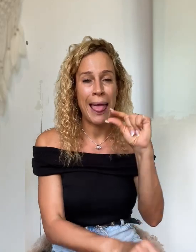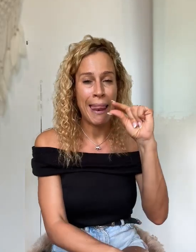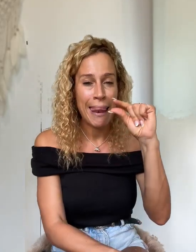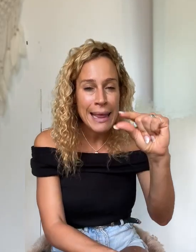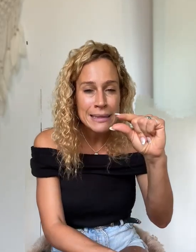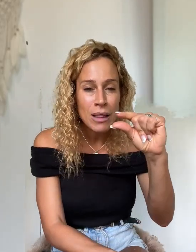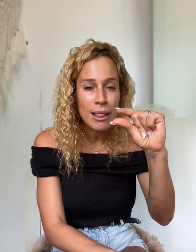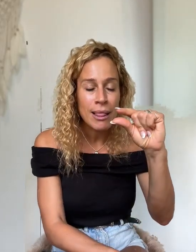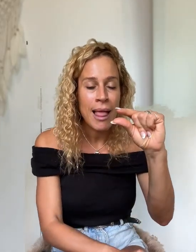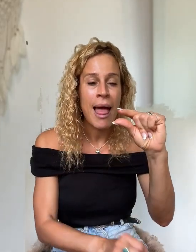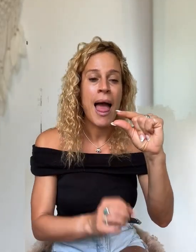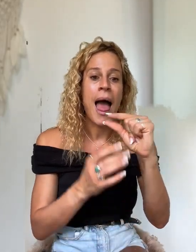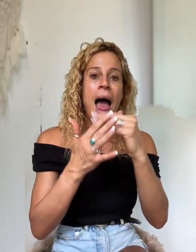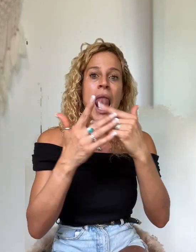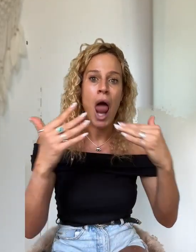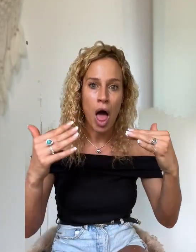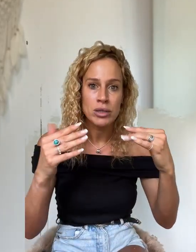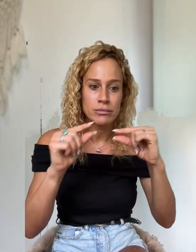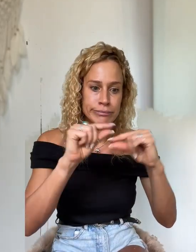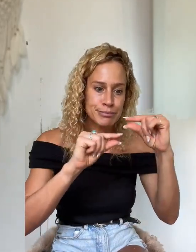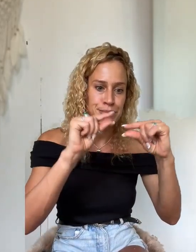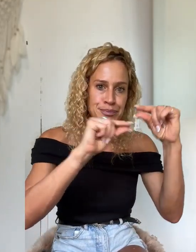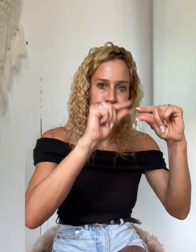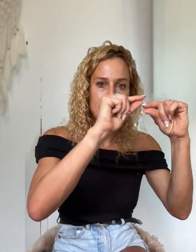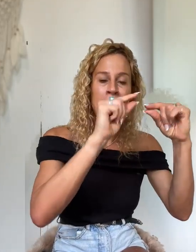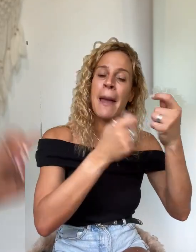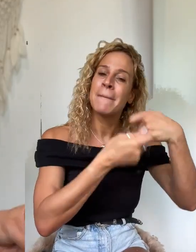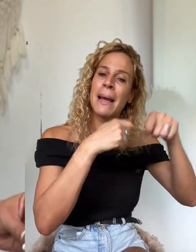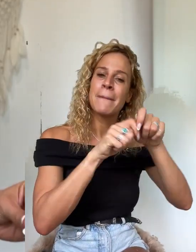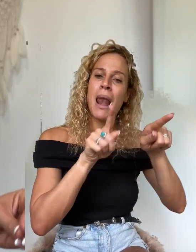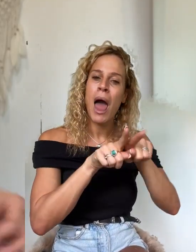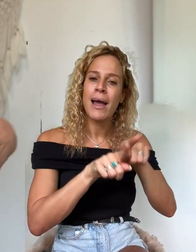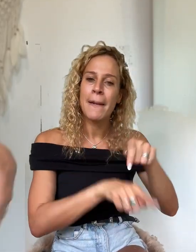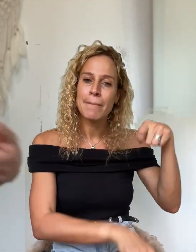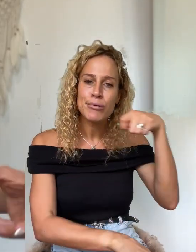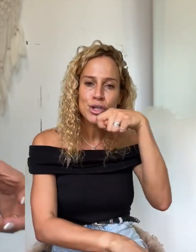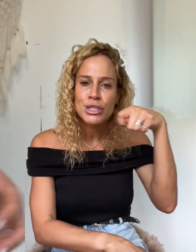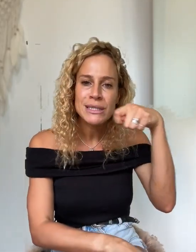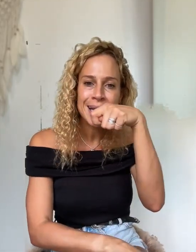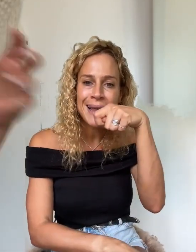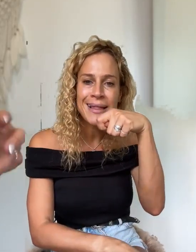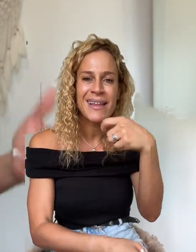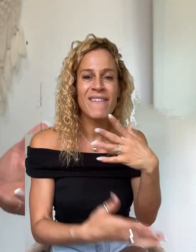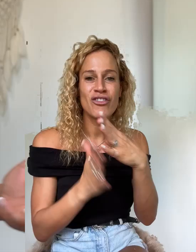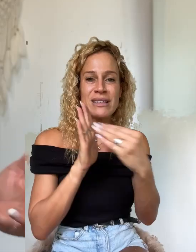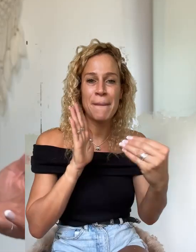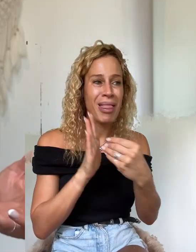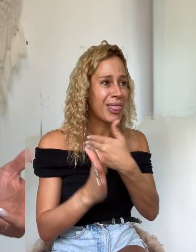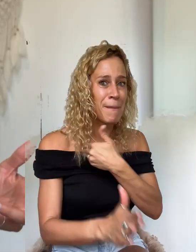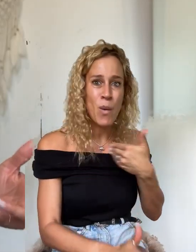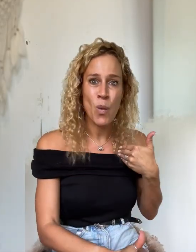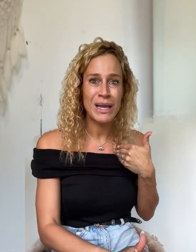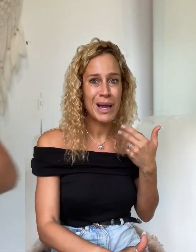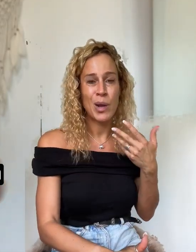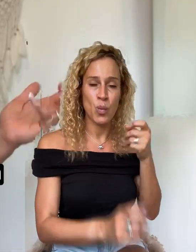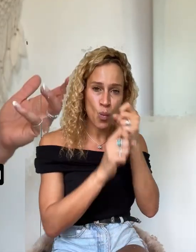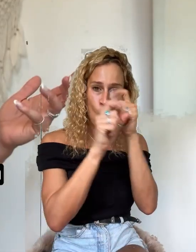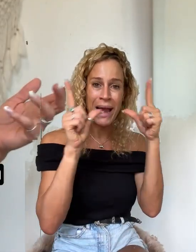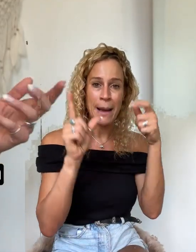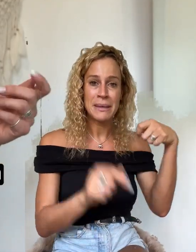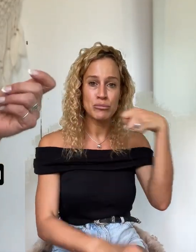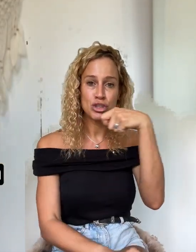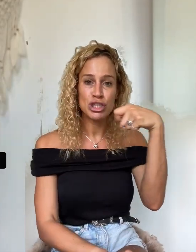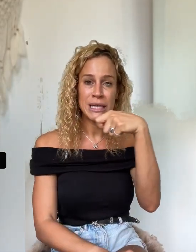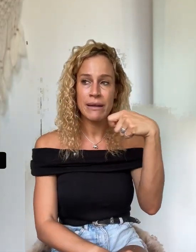lot, so that it becomes like brushing your teeth. In the morning, we do not think about brushing our teeth. We just wake